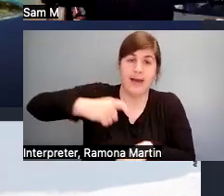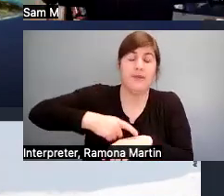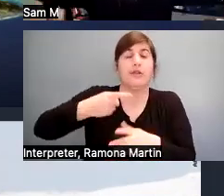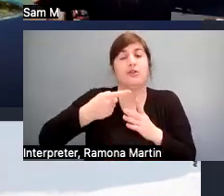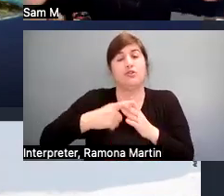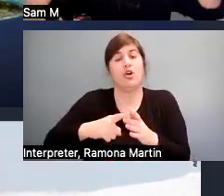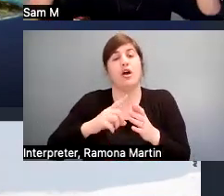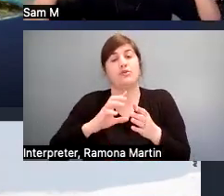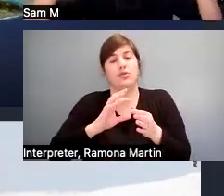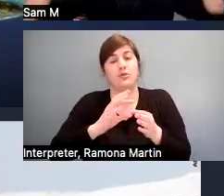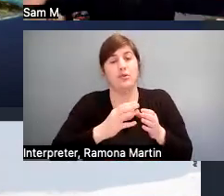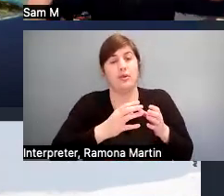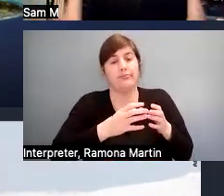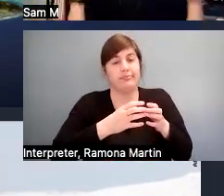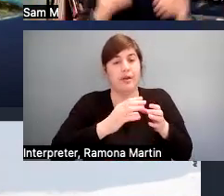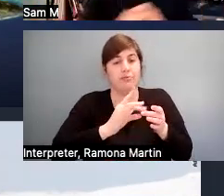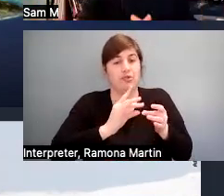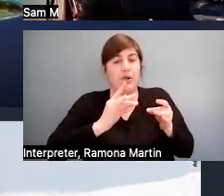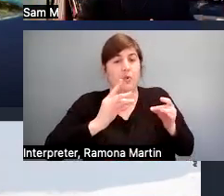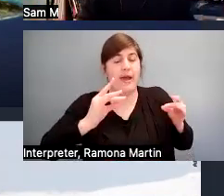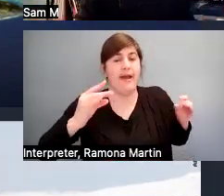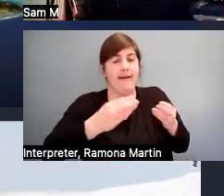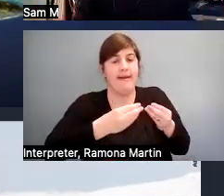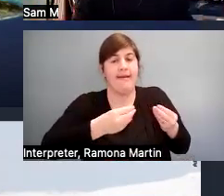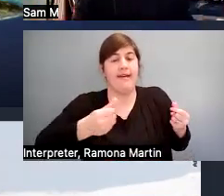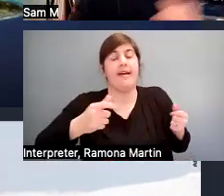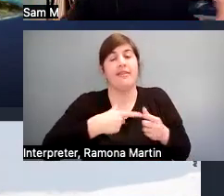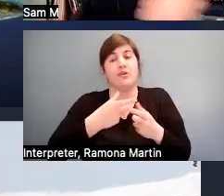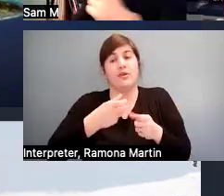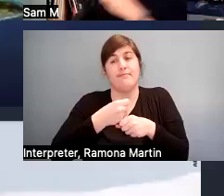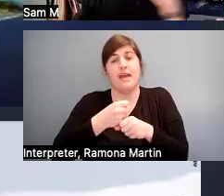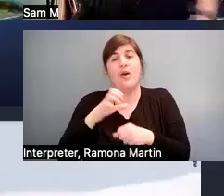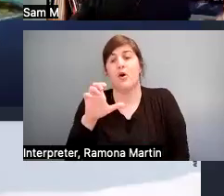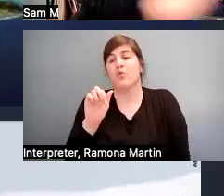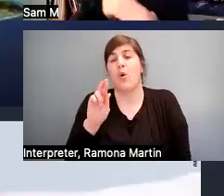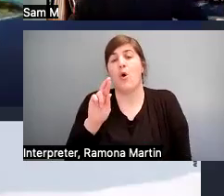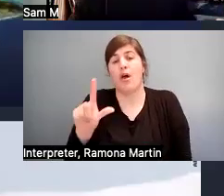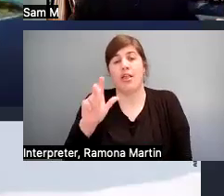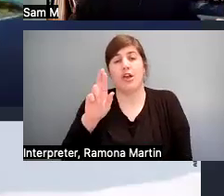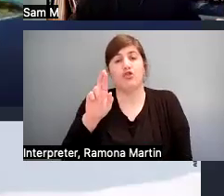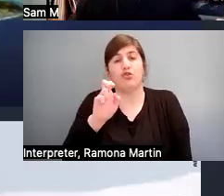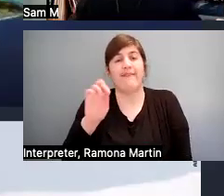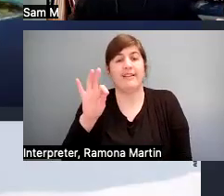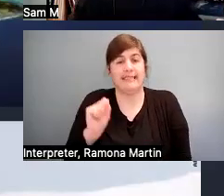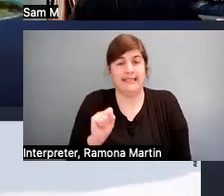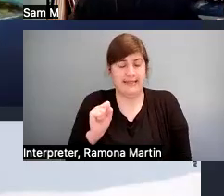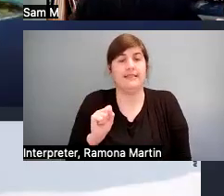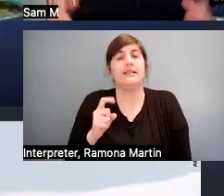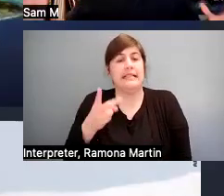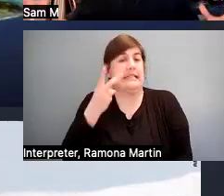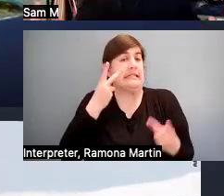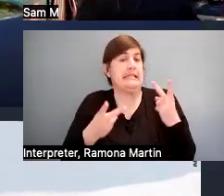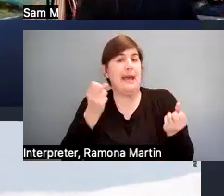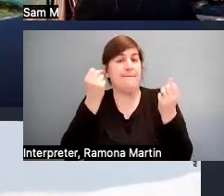away and slowly go down. And during that time, you can make coral reefs around these volcanoes. So you'll see these on a lot